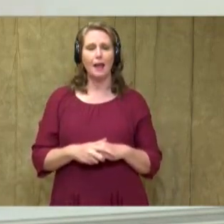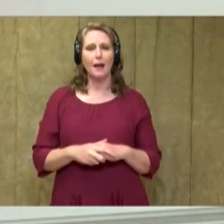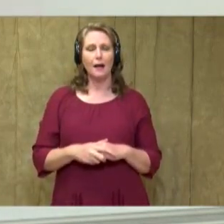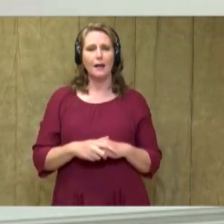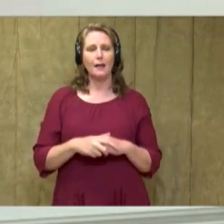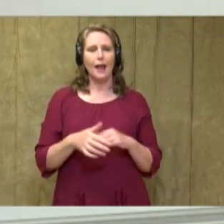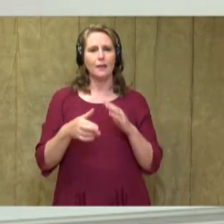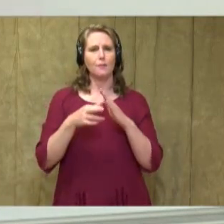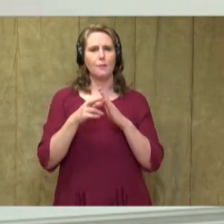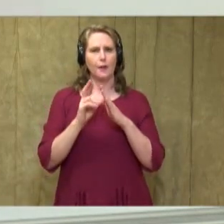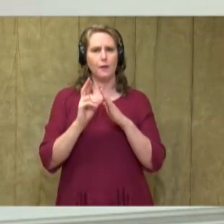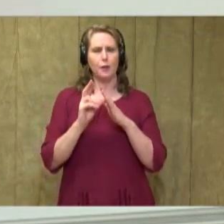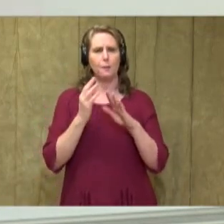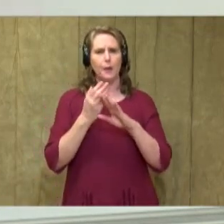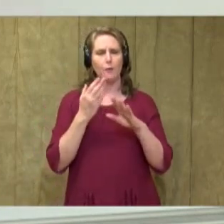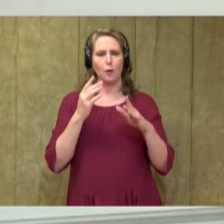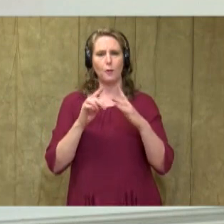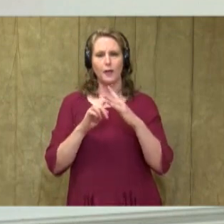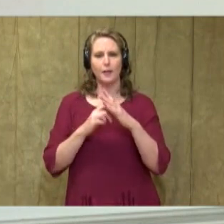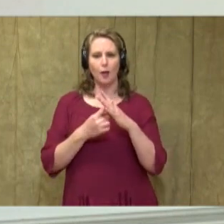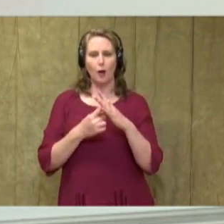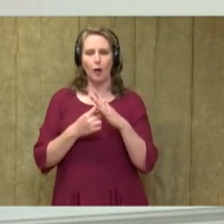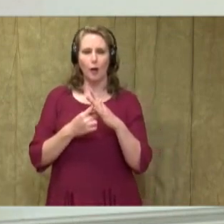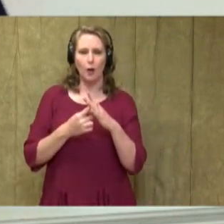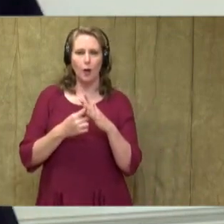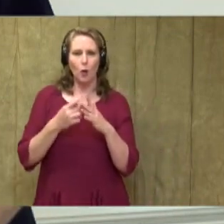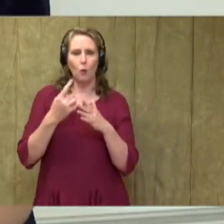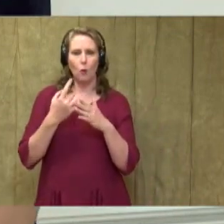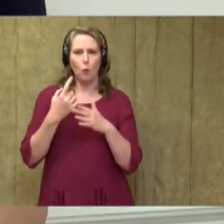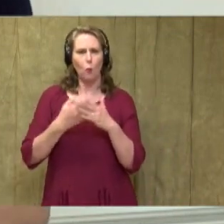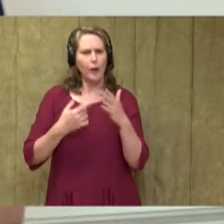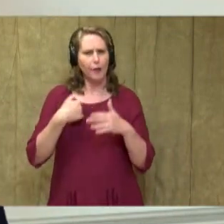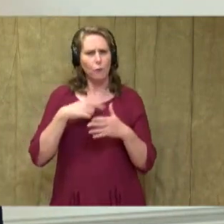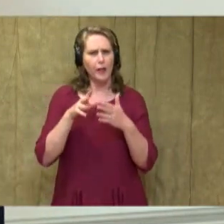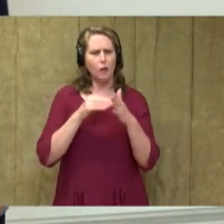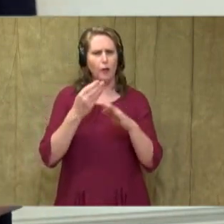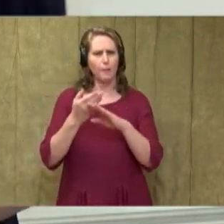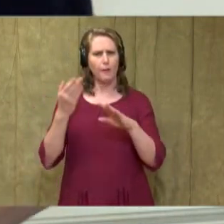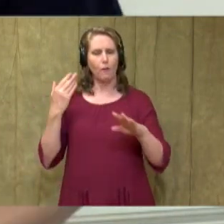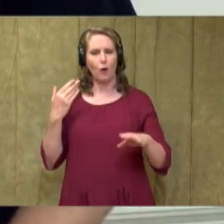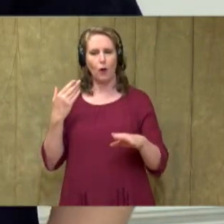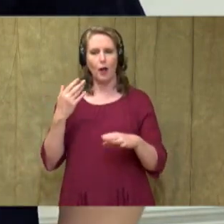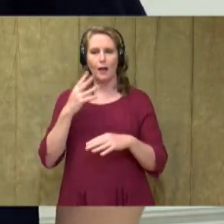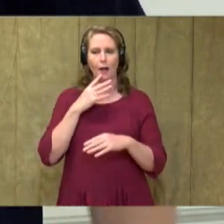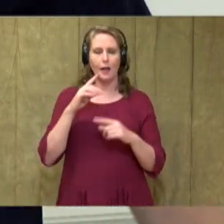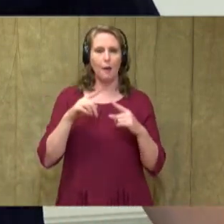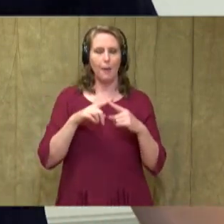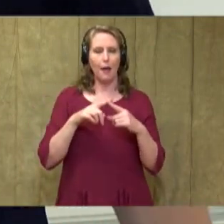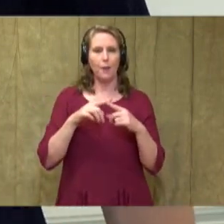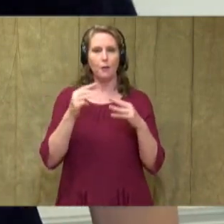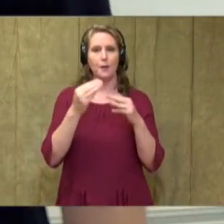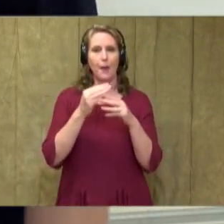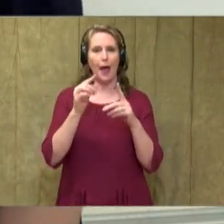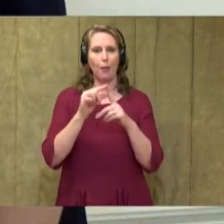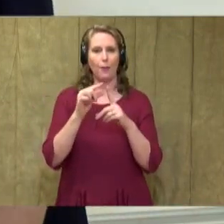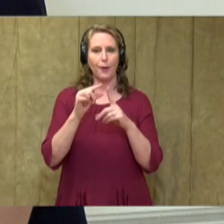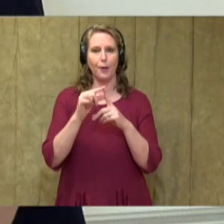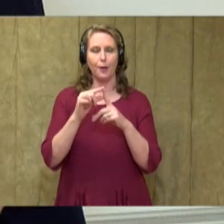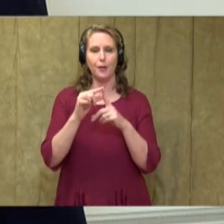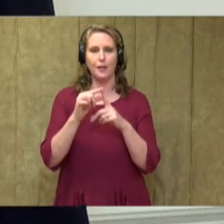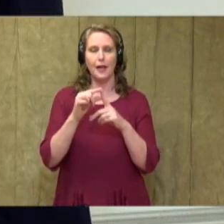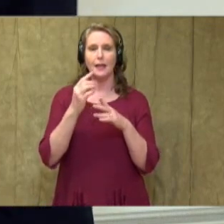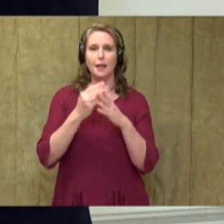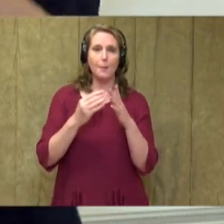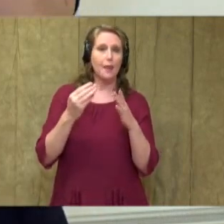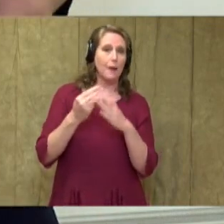let's review real quick some things that we've learned over the last week or so. So let's talk about those math words. Some of those math